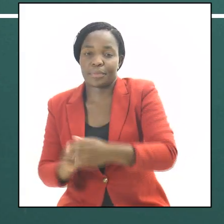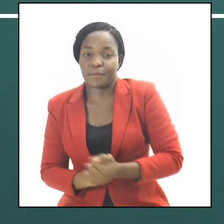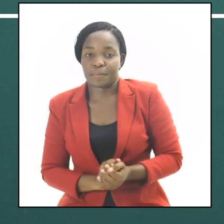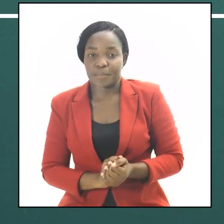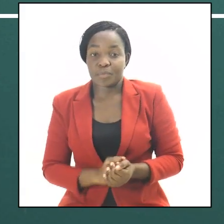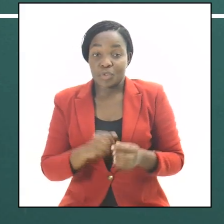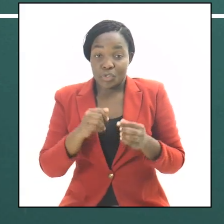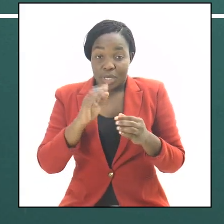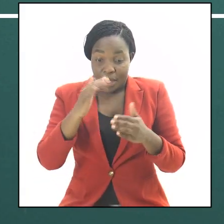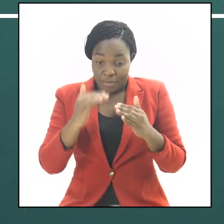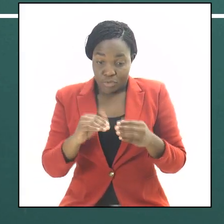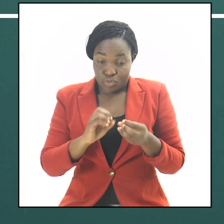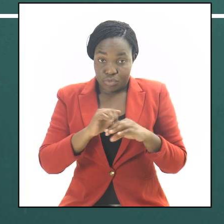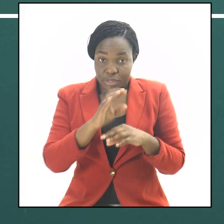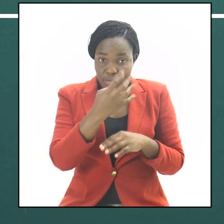to the number